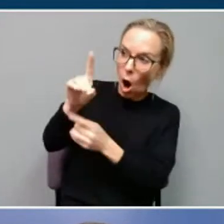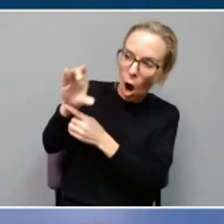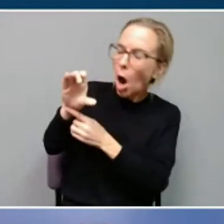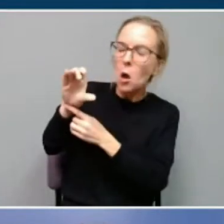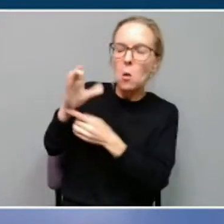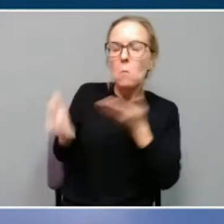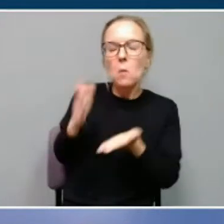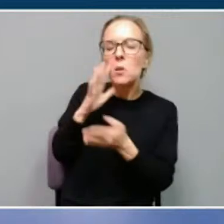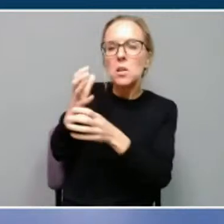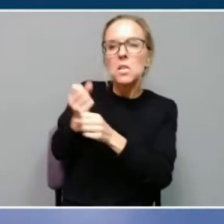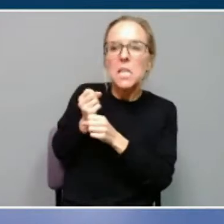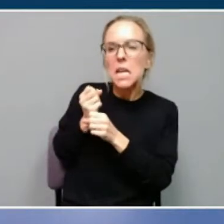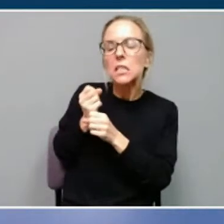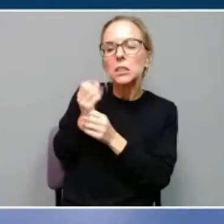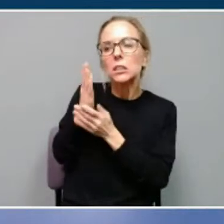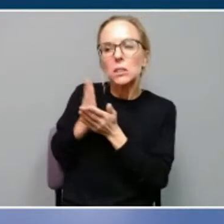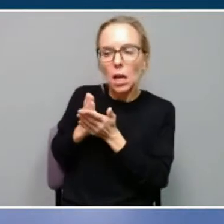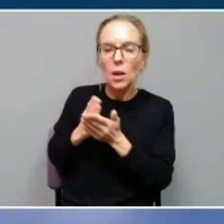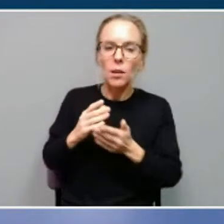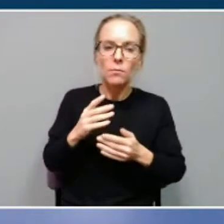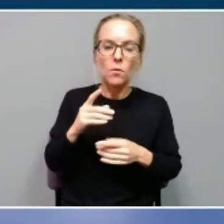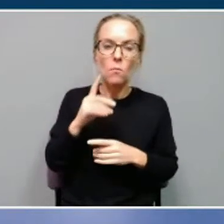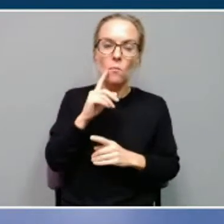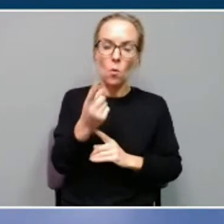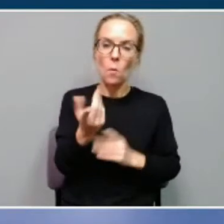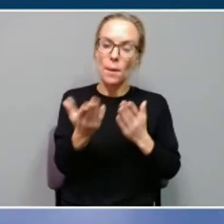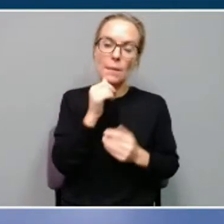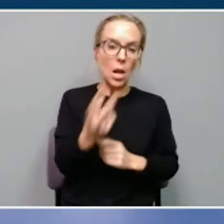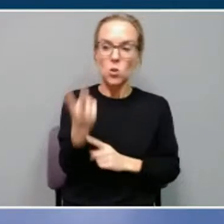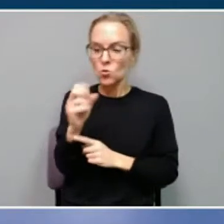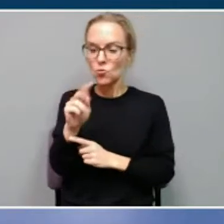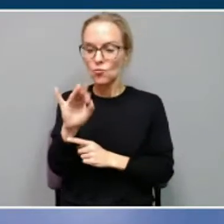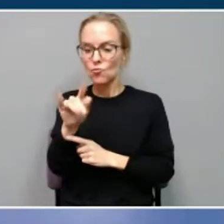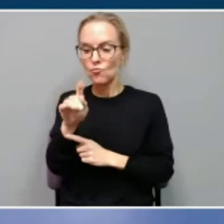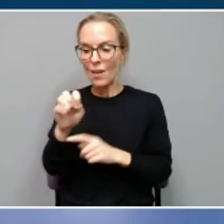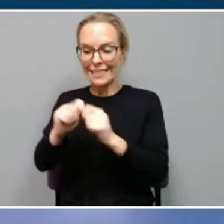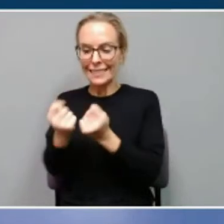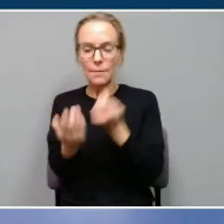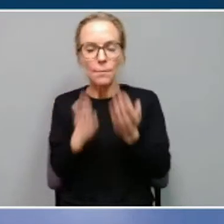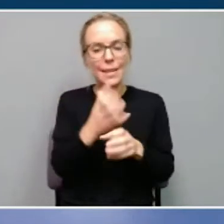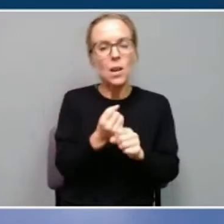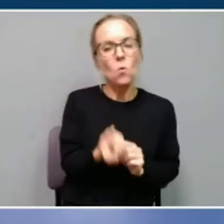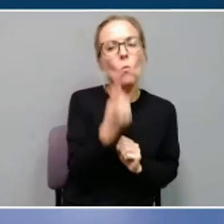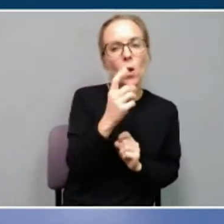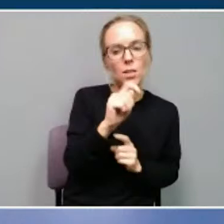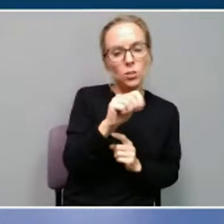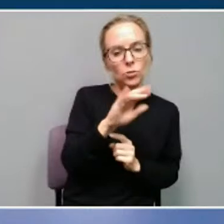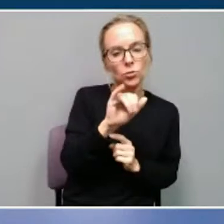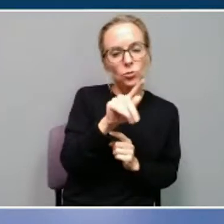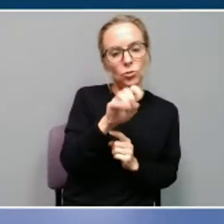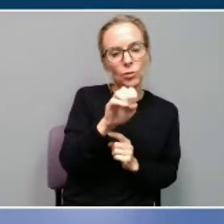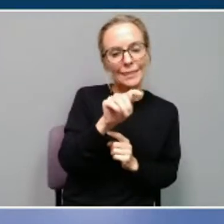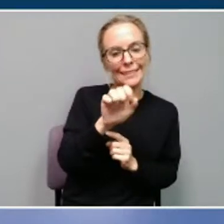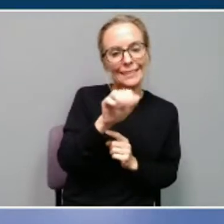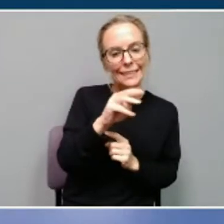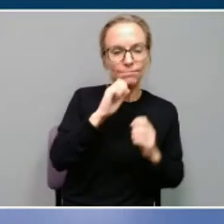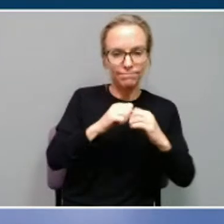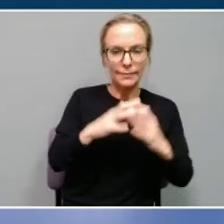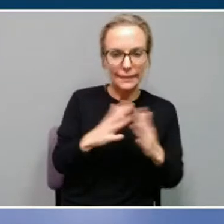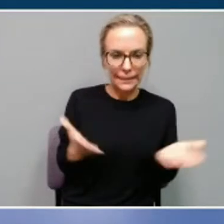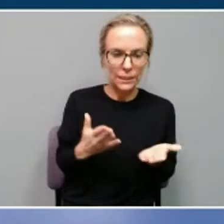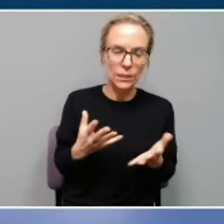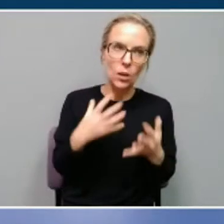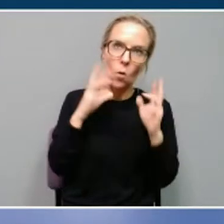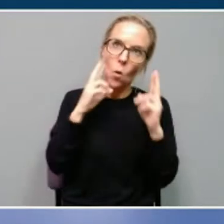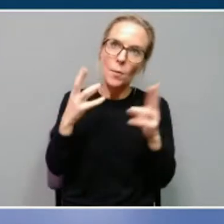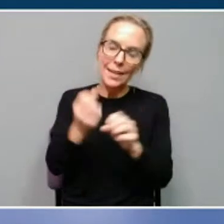we have more details on that, I hope that we can get 2 to 3 because our